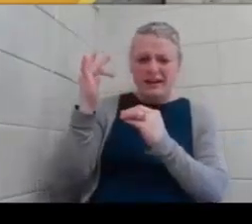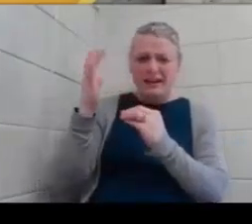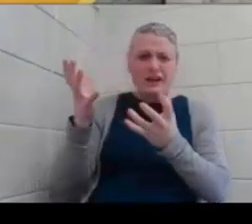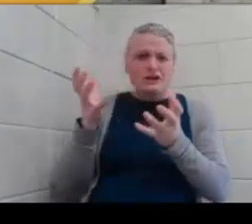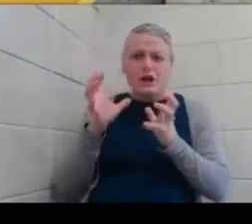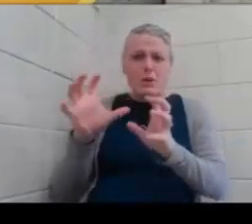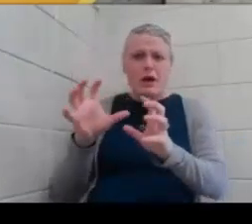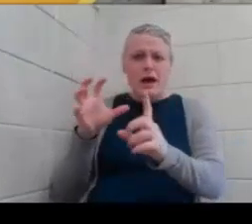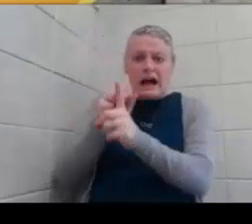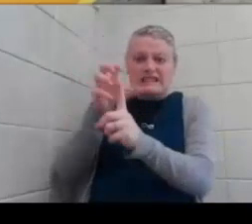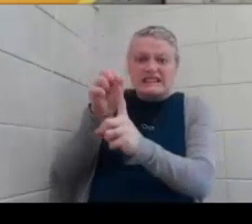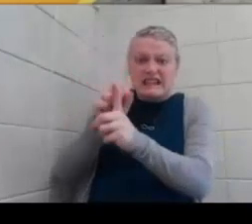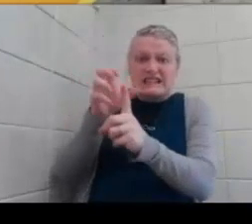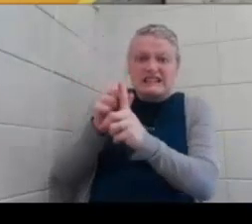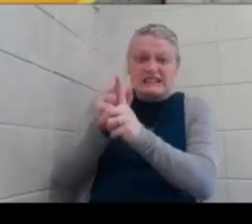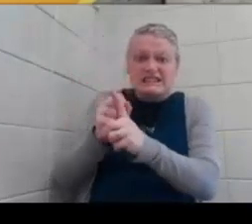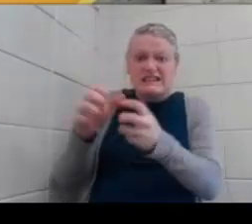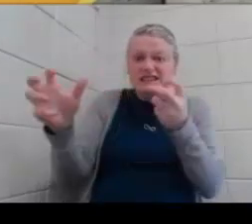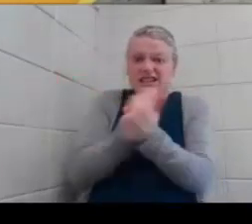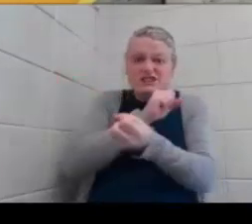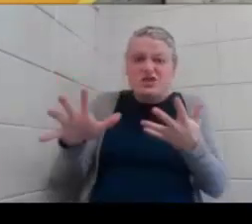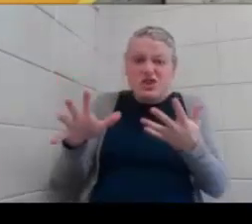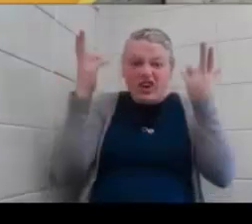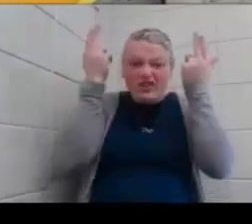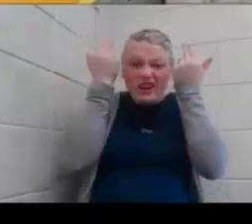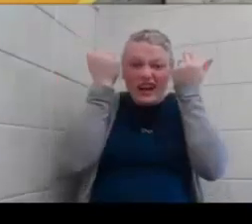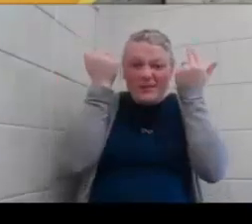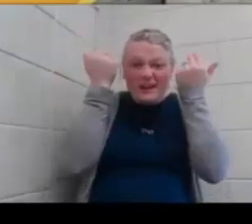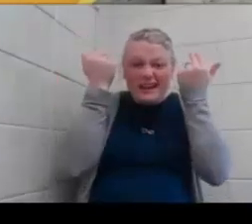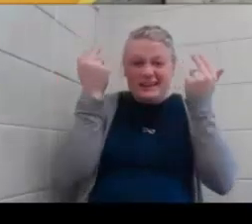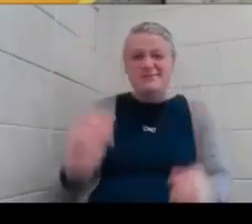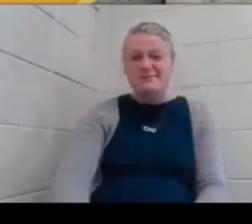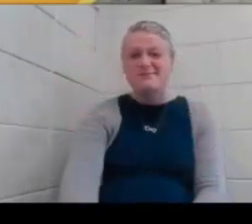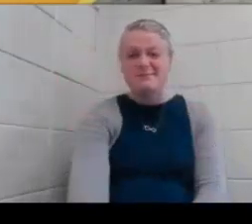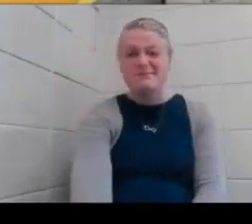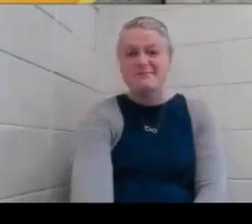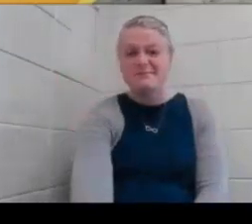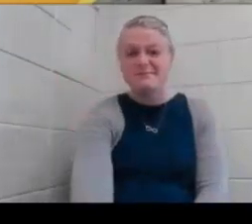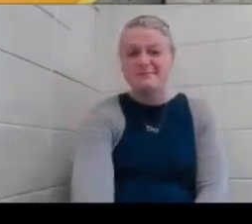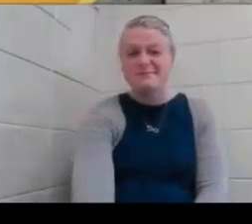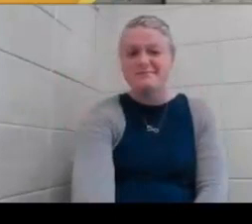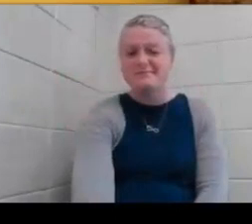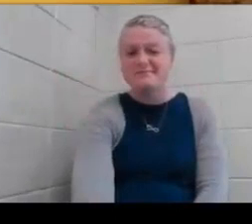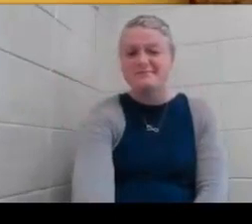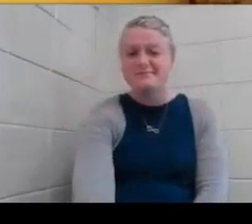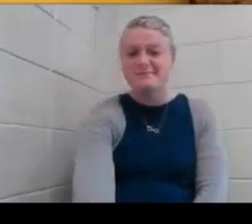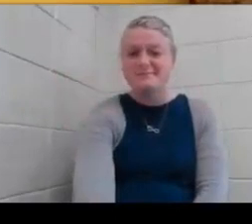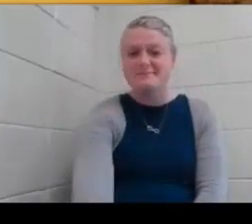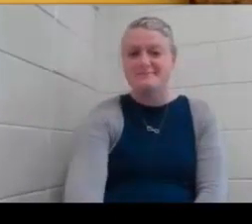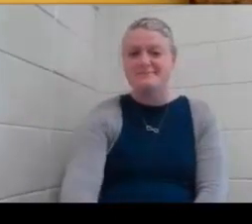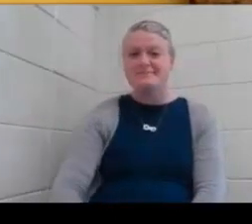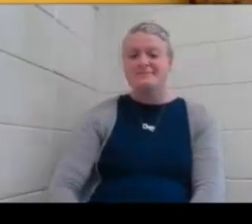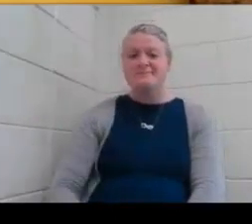Why do they have a muzzle? Because they don't want the rabbit to get destroyed.